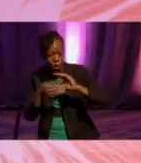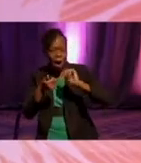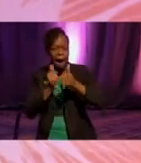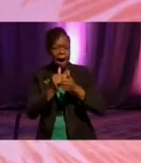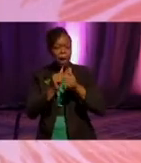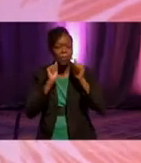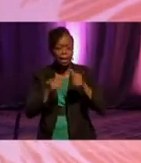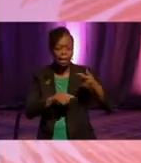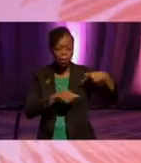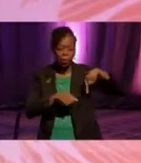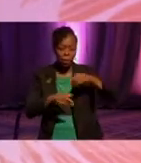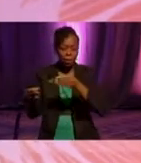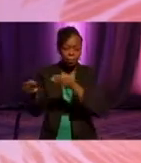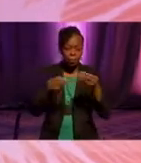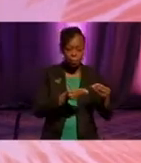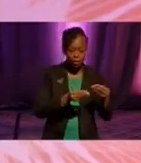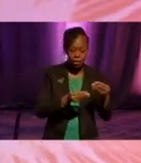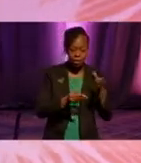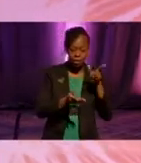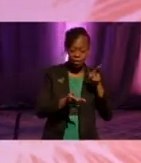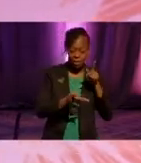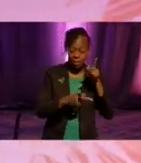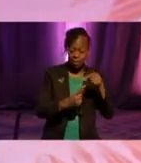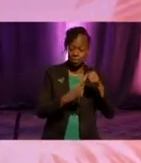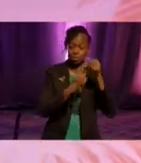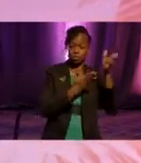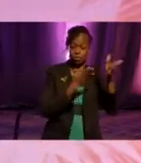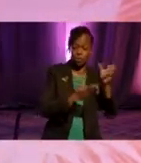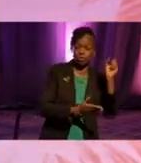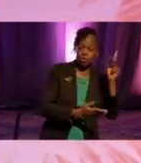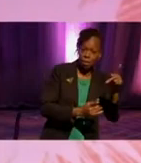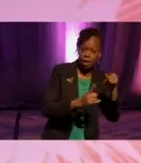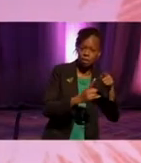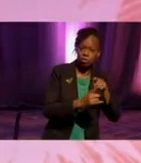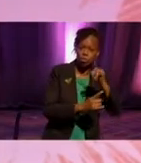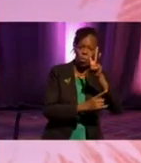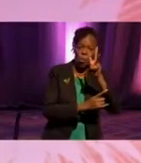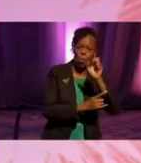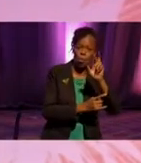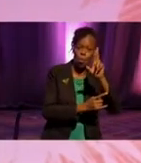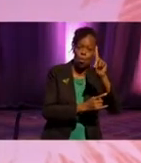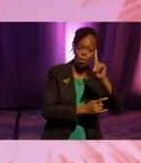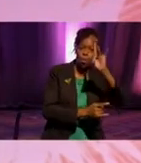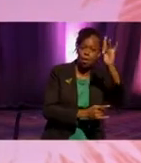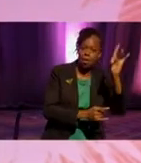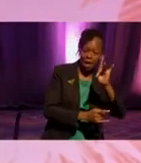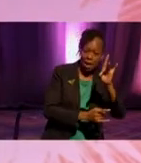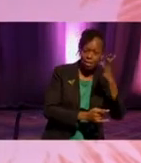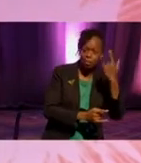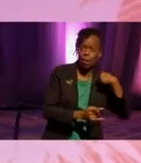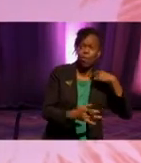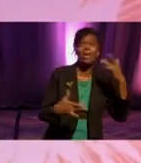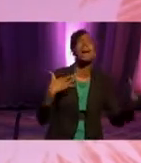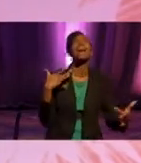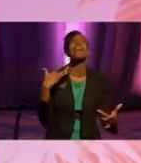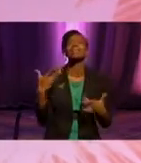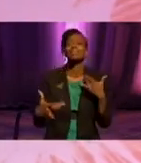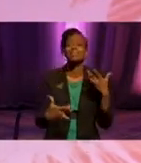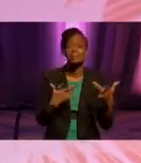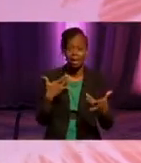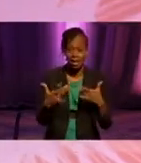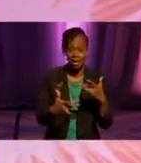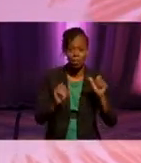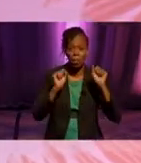services back to Ward 8. That's why we are so excited that we will be opening